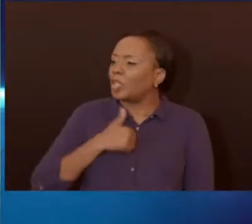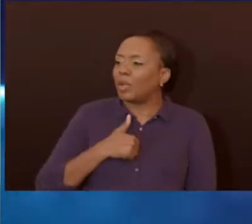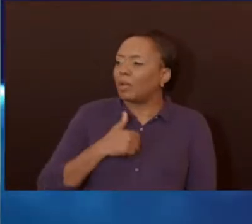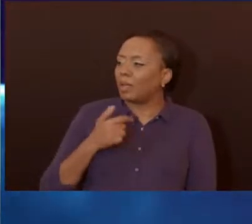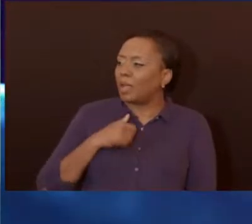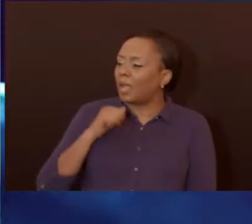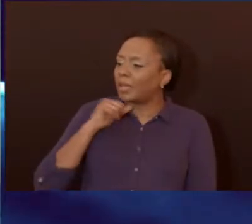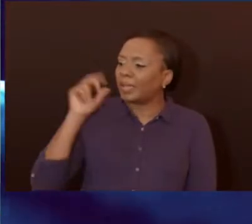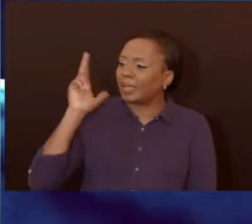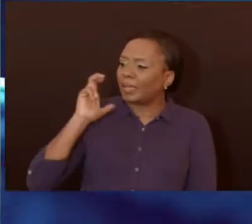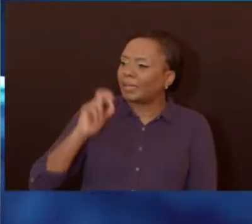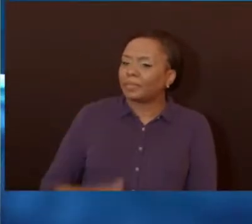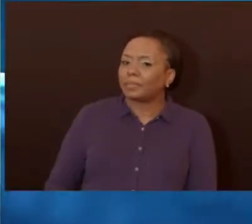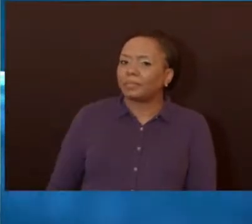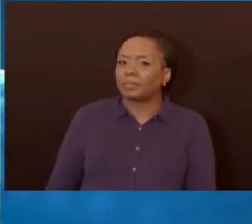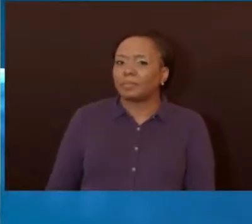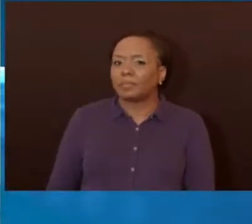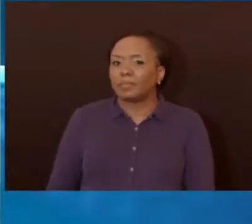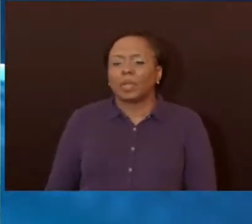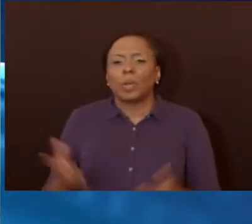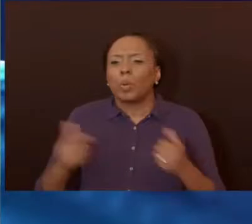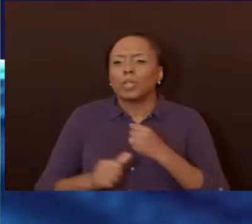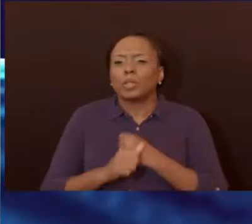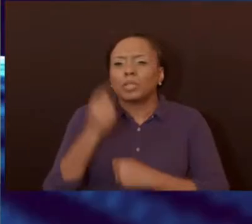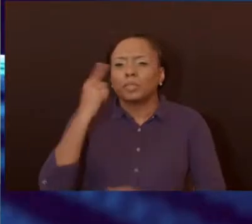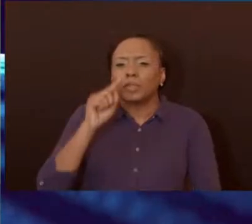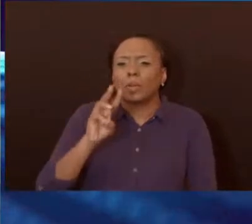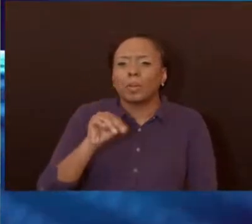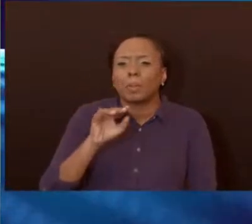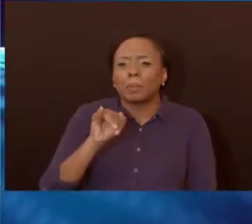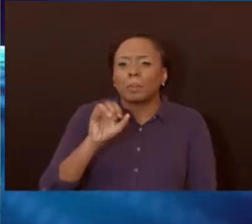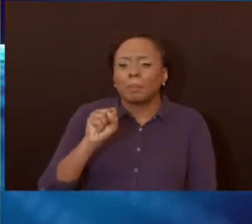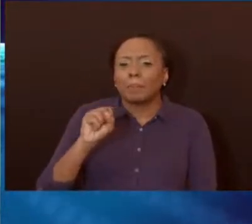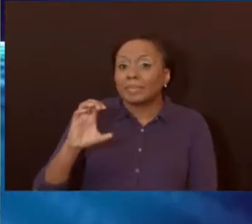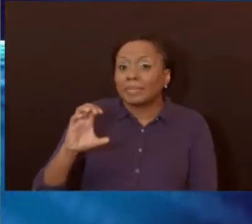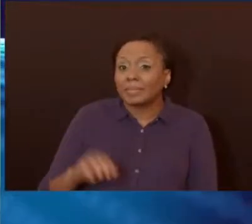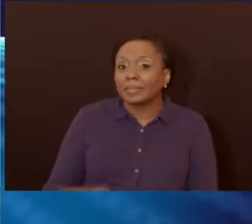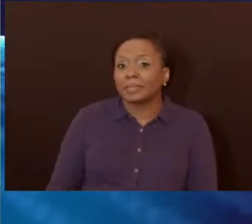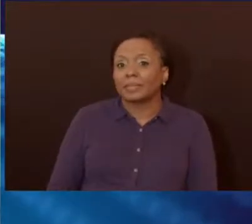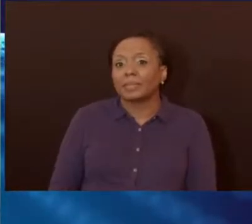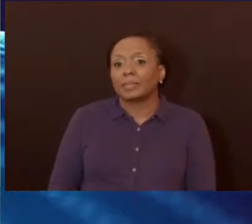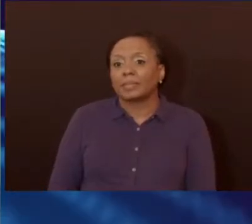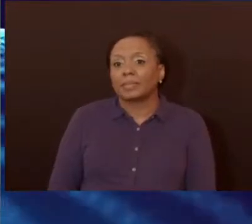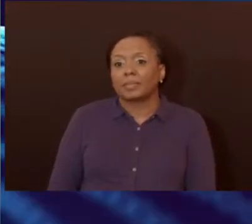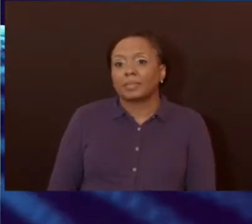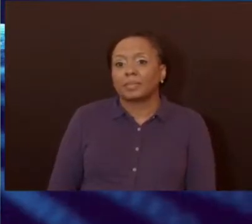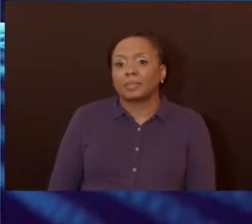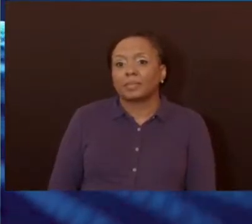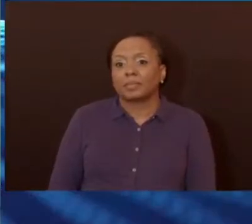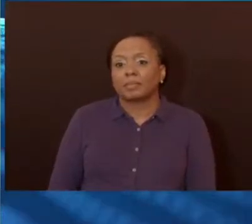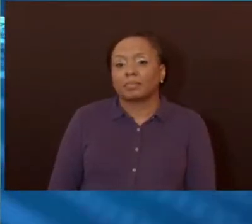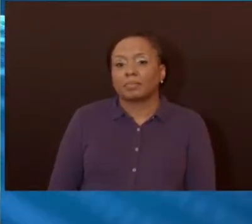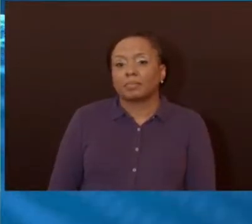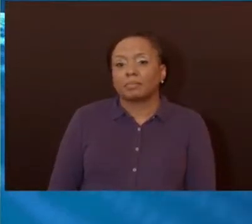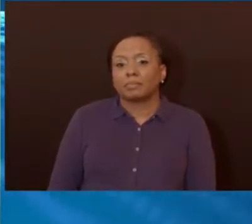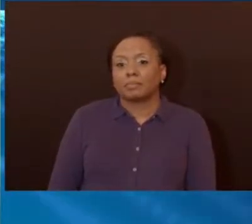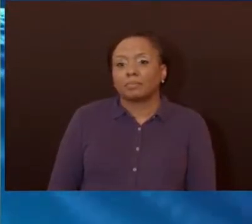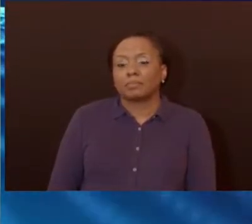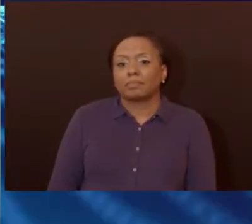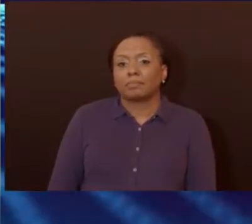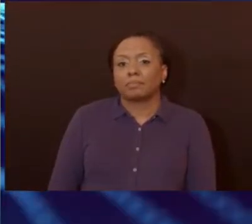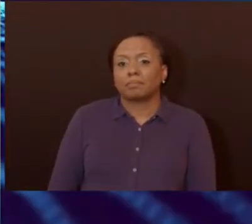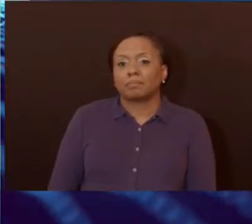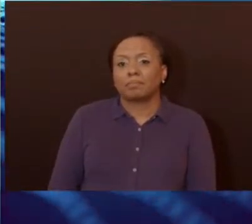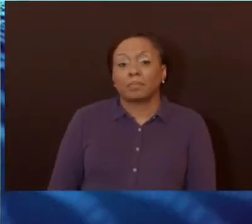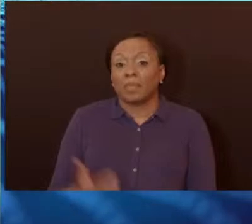Of your question, you said what is the risk for Miss C? The risk assessment for Miss C at this moment. What are the concerns that